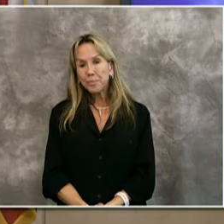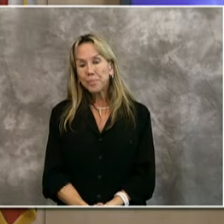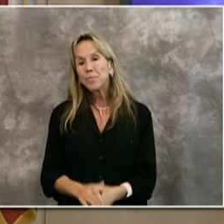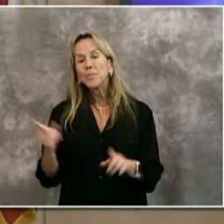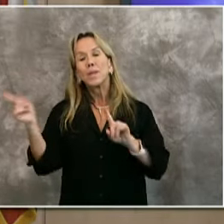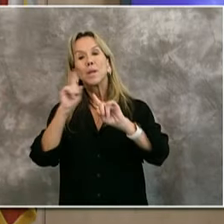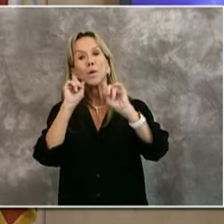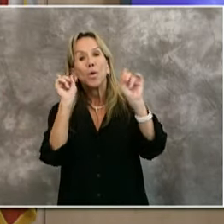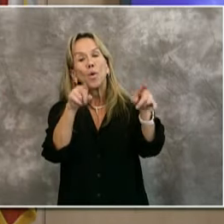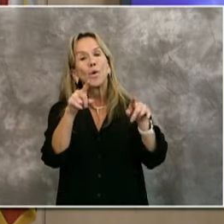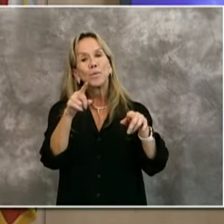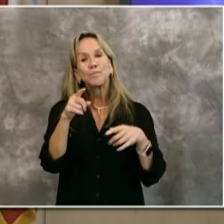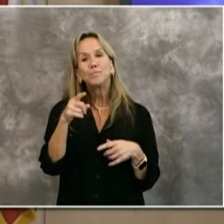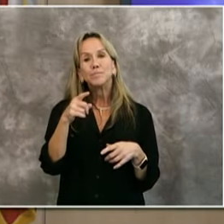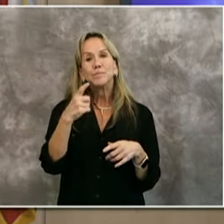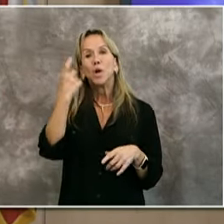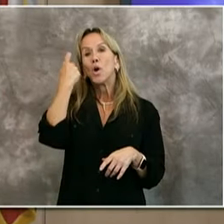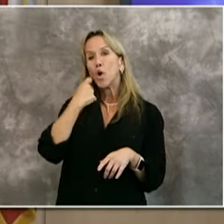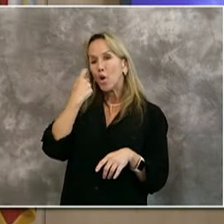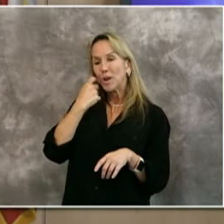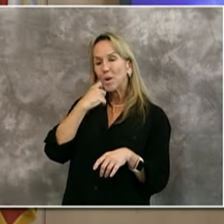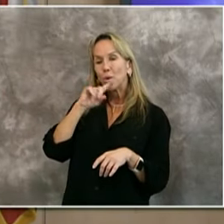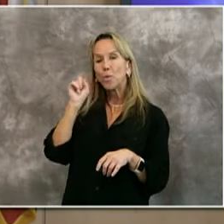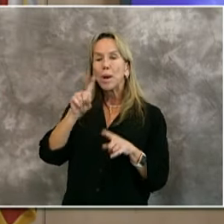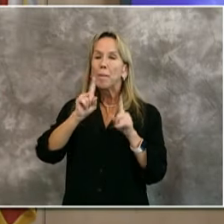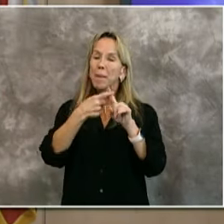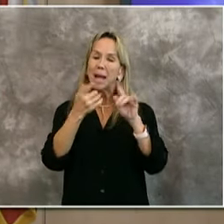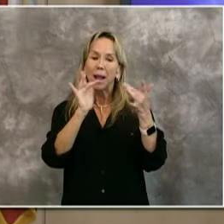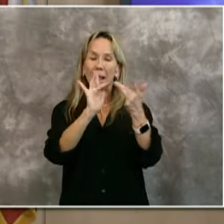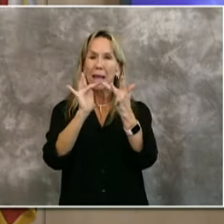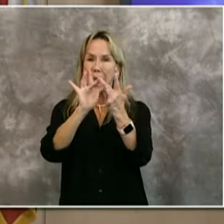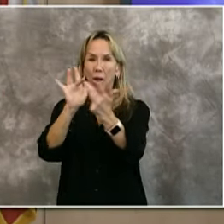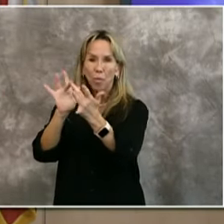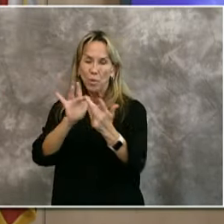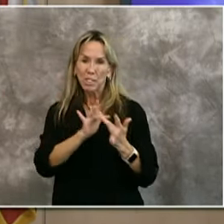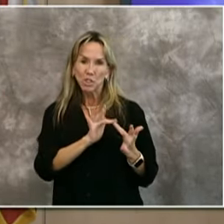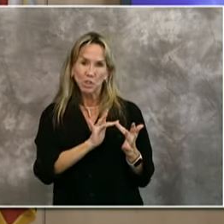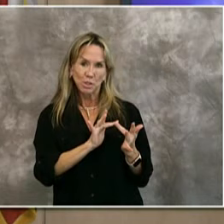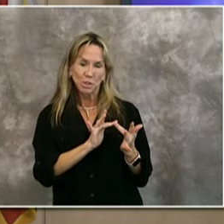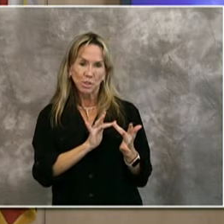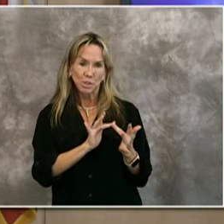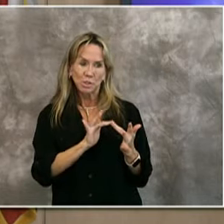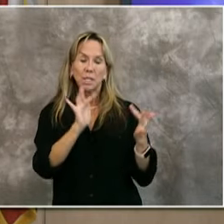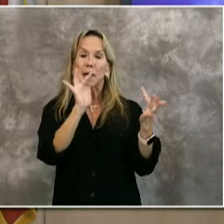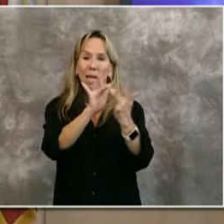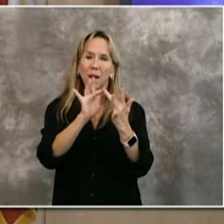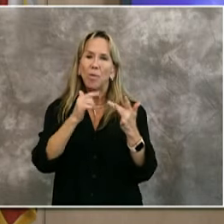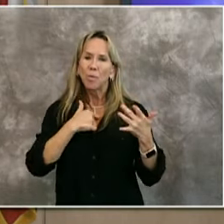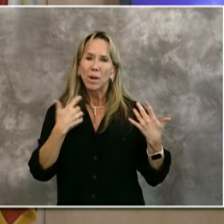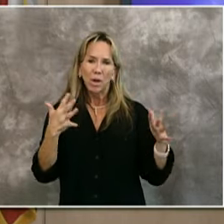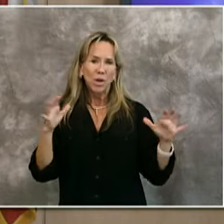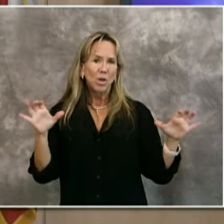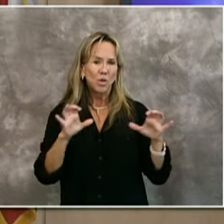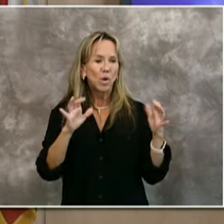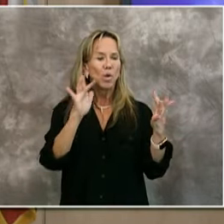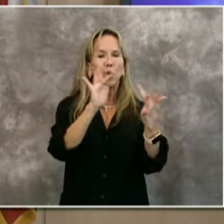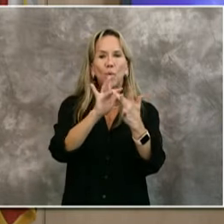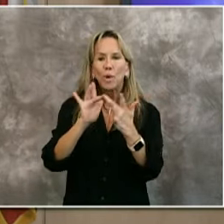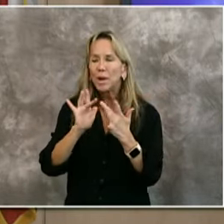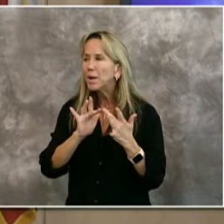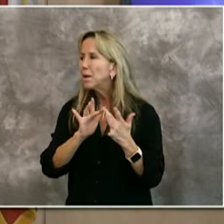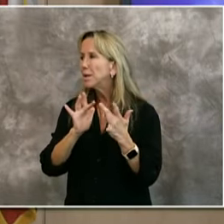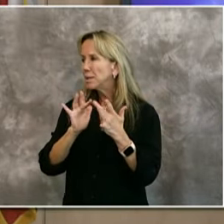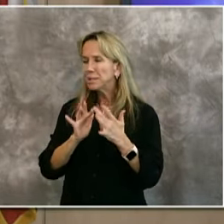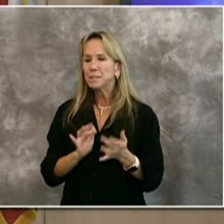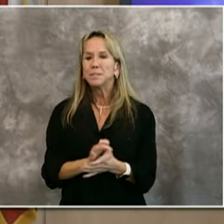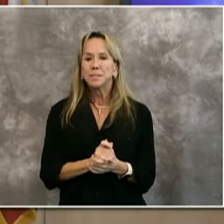In response to an earlier question about the outreach to the Hispanic community, we already are doing outreach through Radio Latina, and